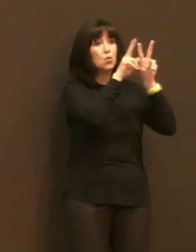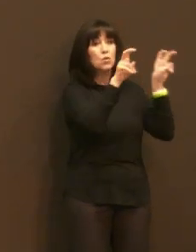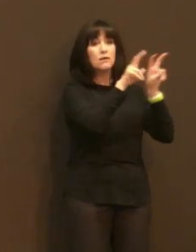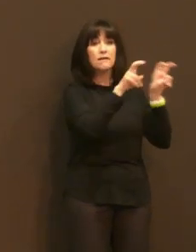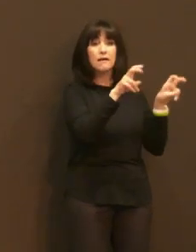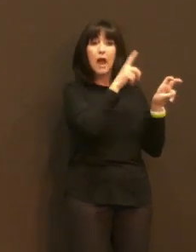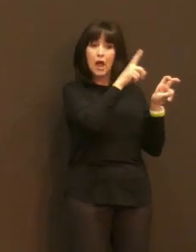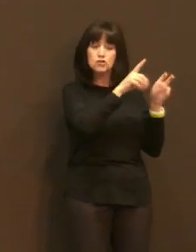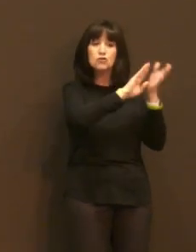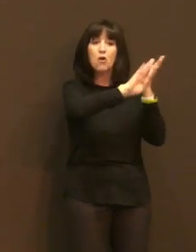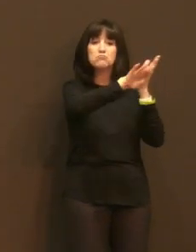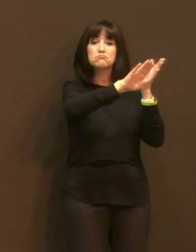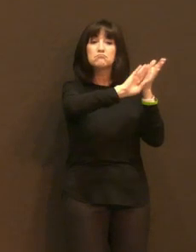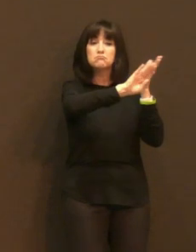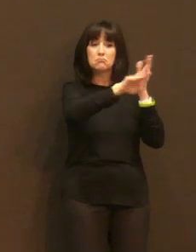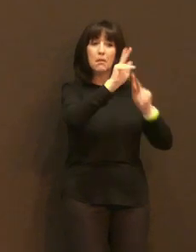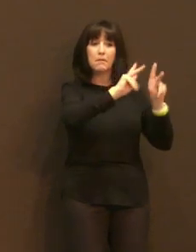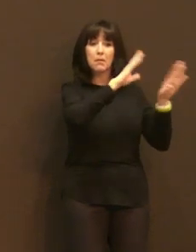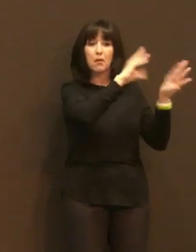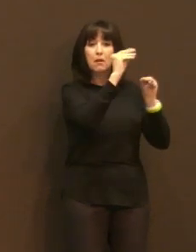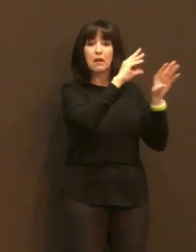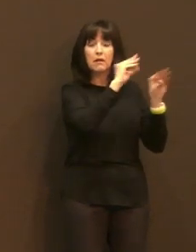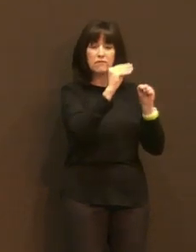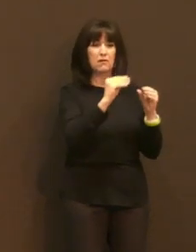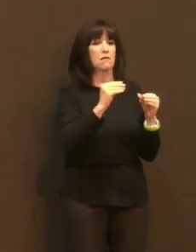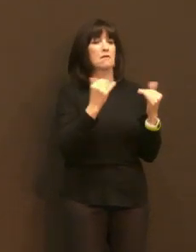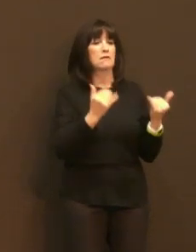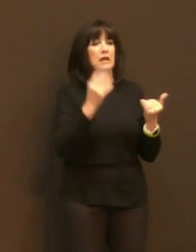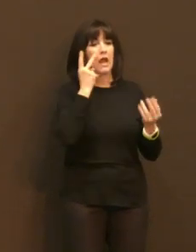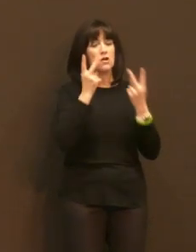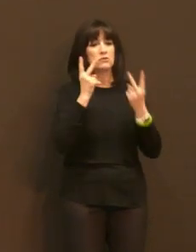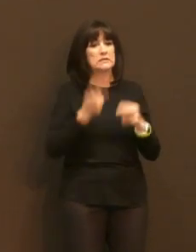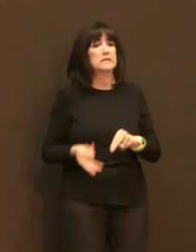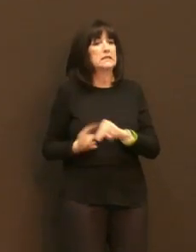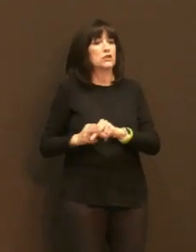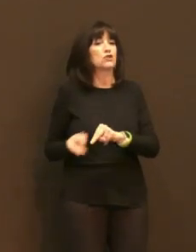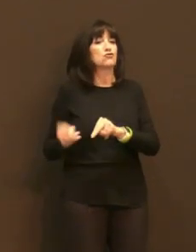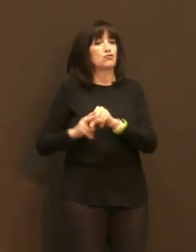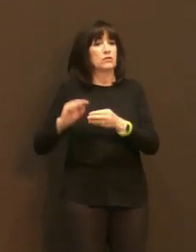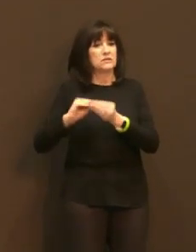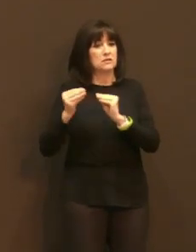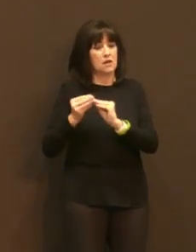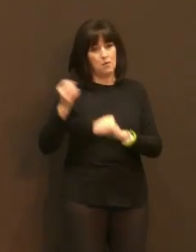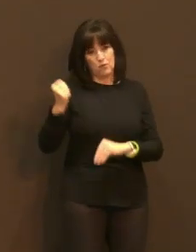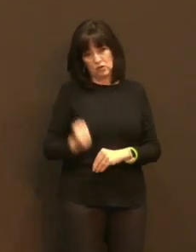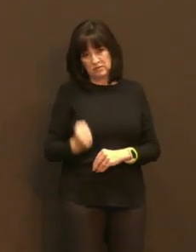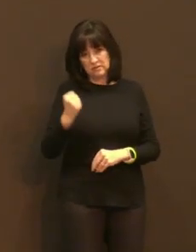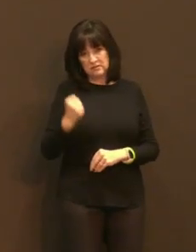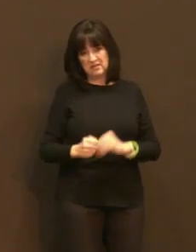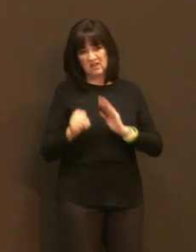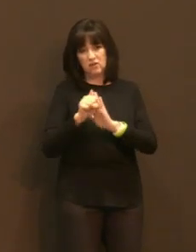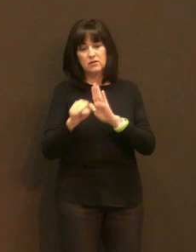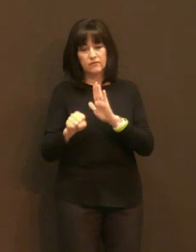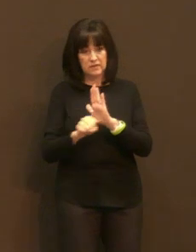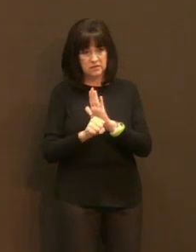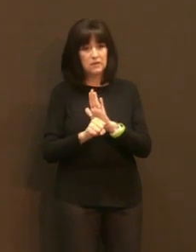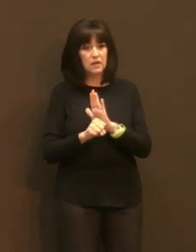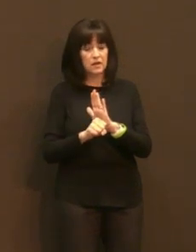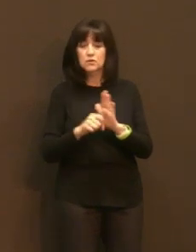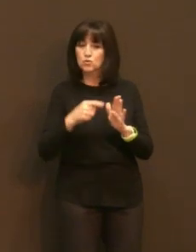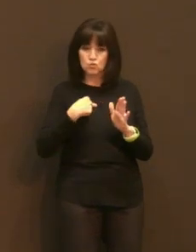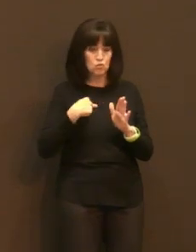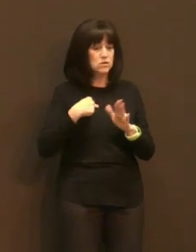seeing that increase down there. So along with that outreach, we're working very closely with the hospitals across the state to really make sure